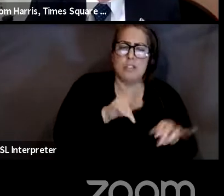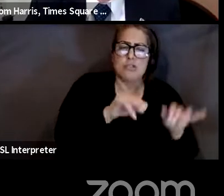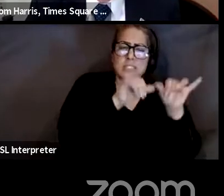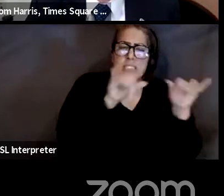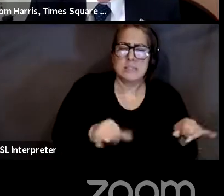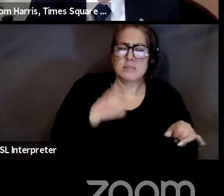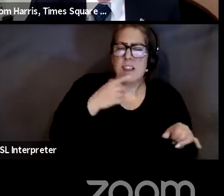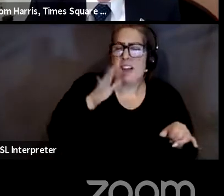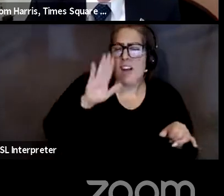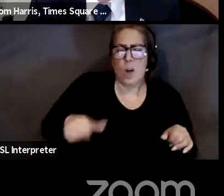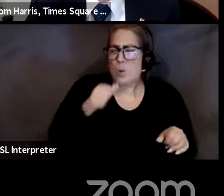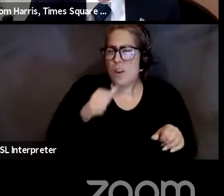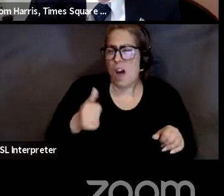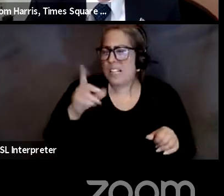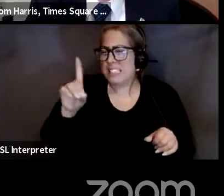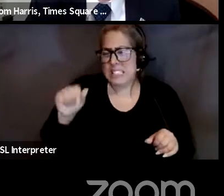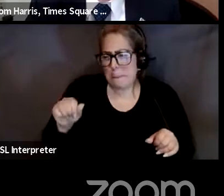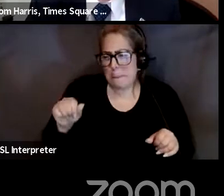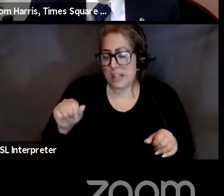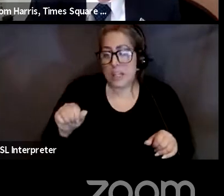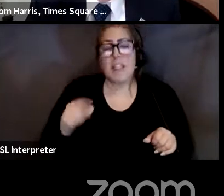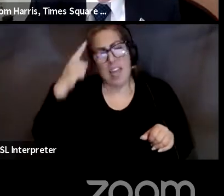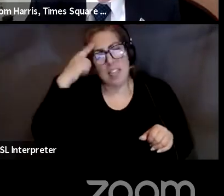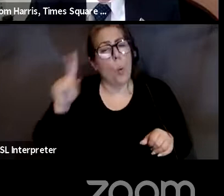so we don't have certain protections